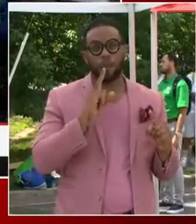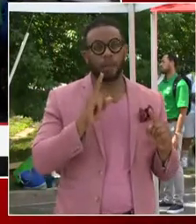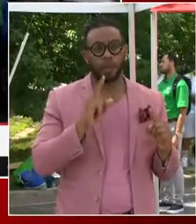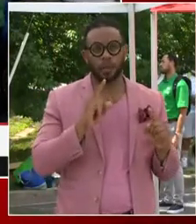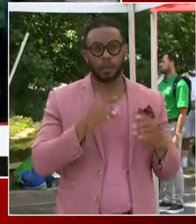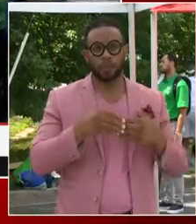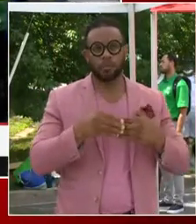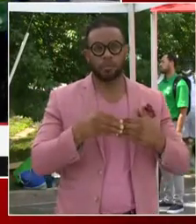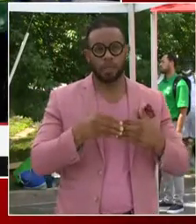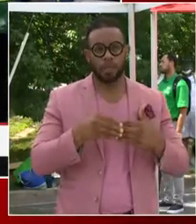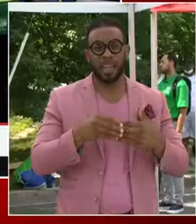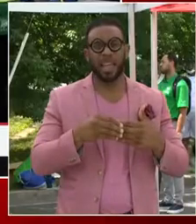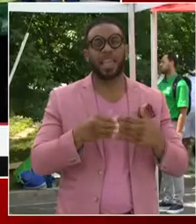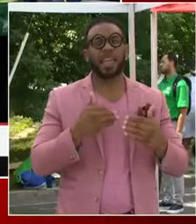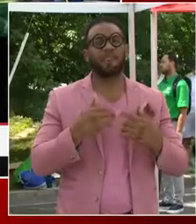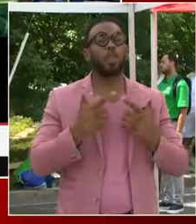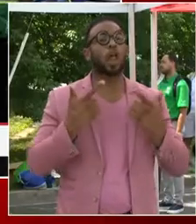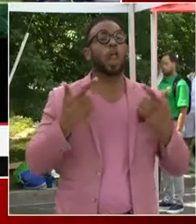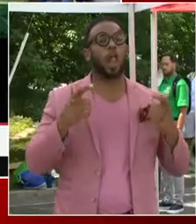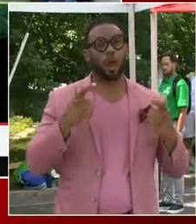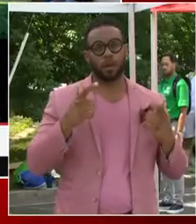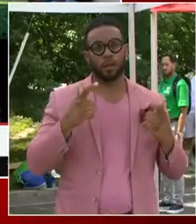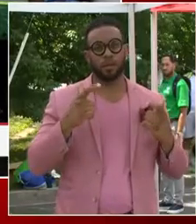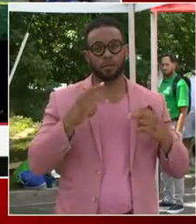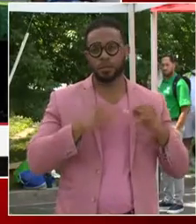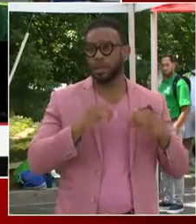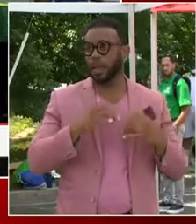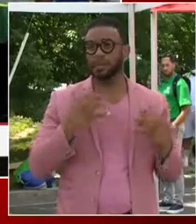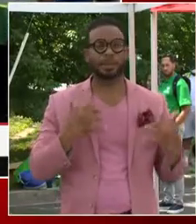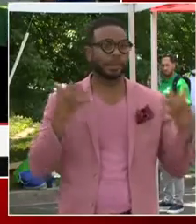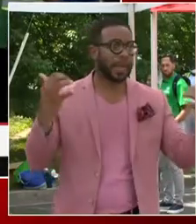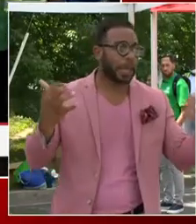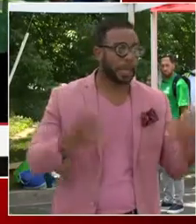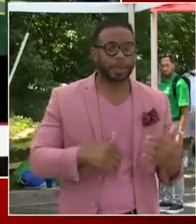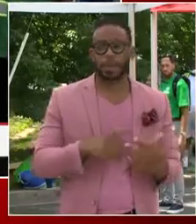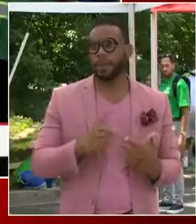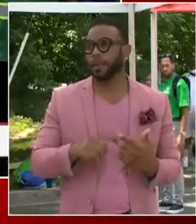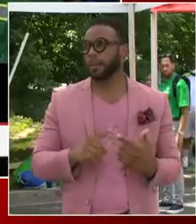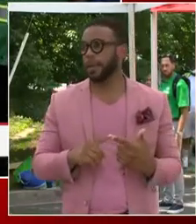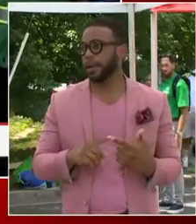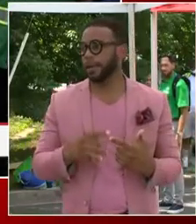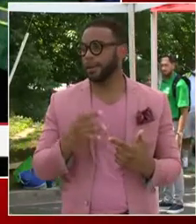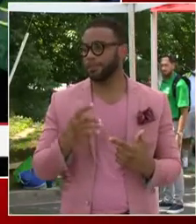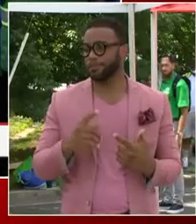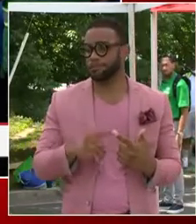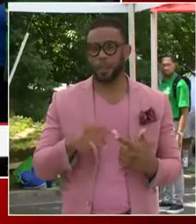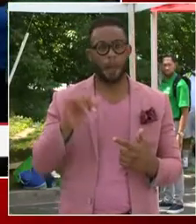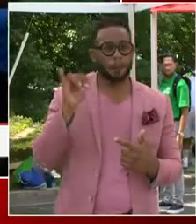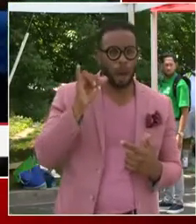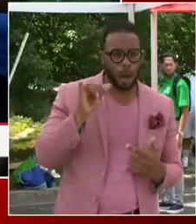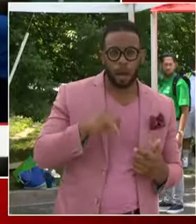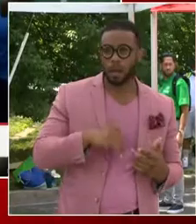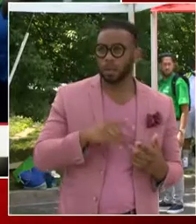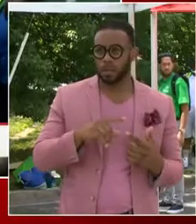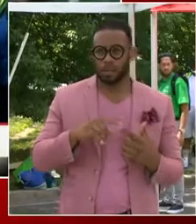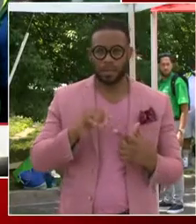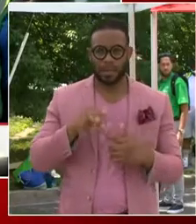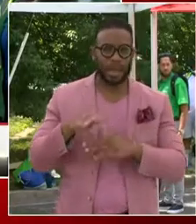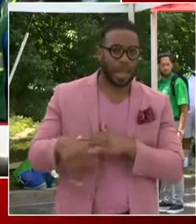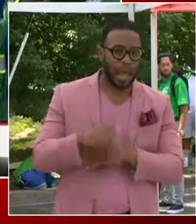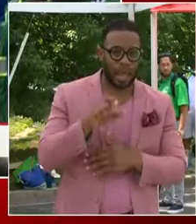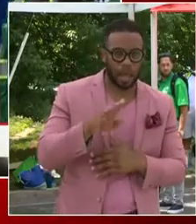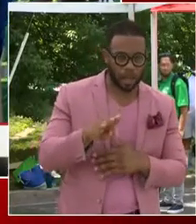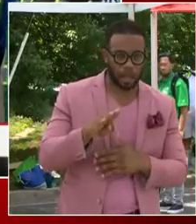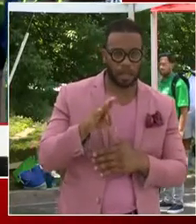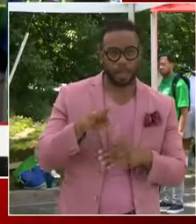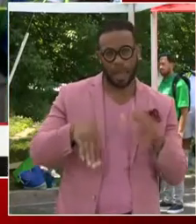lifted, including the large venues. So the stadiums and the bars that in nightclubs that